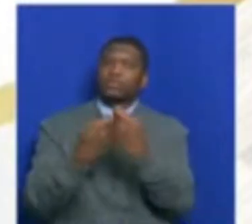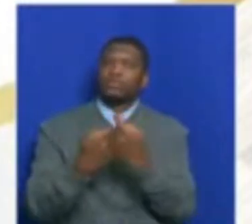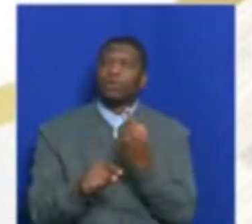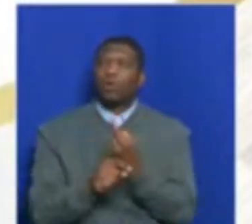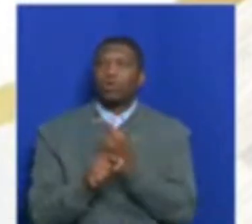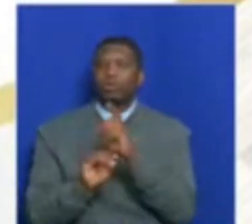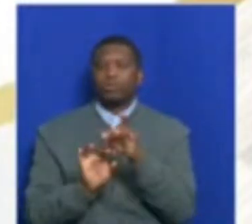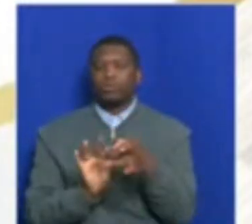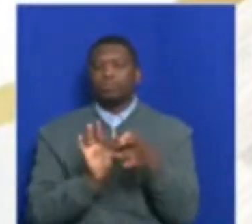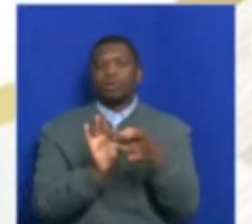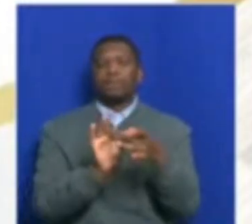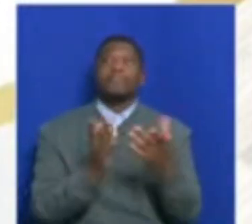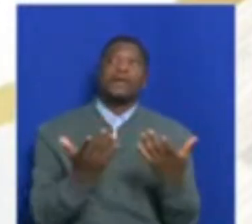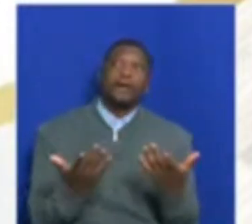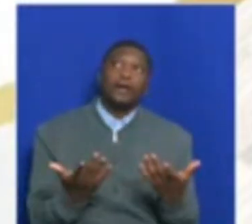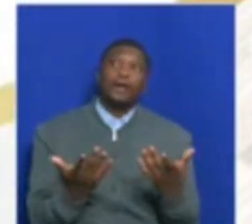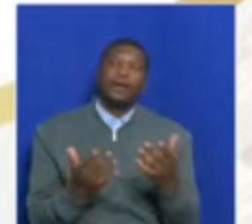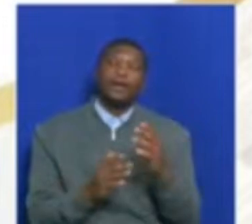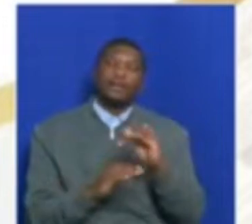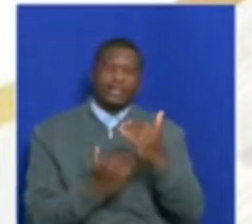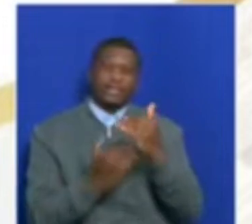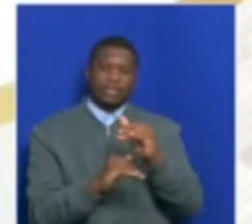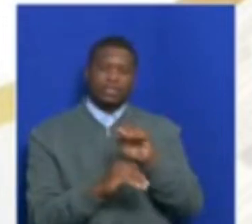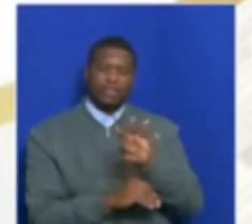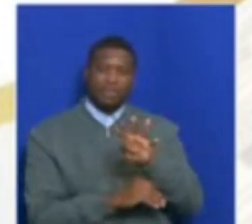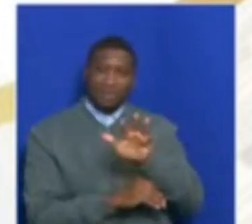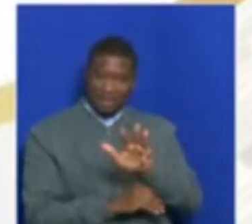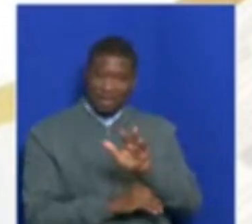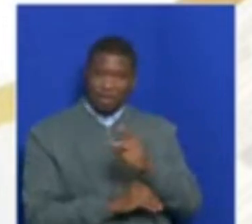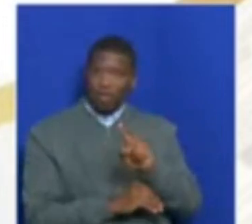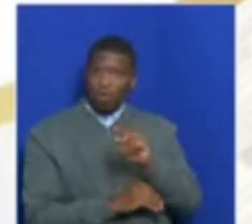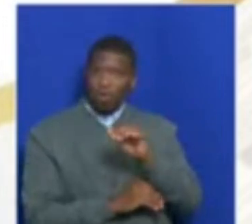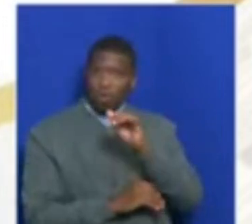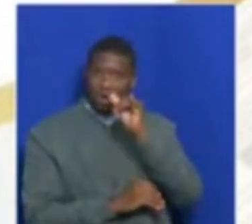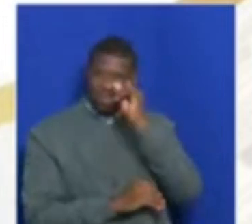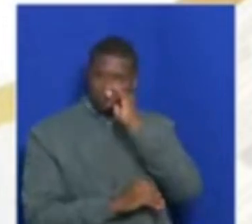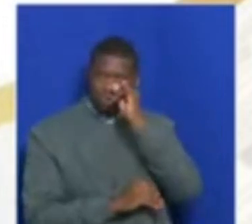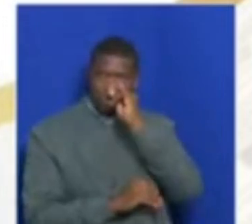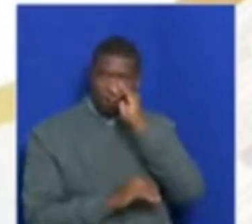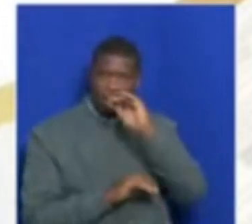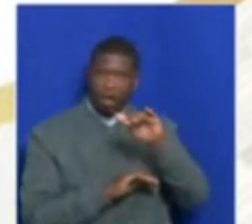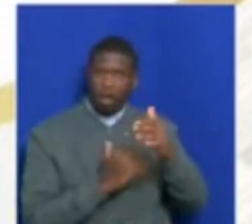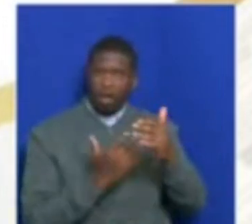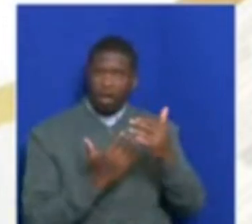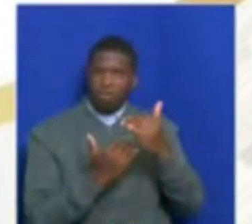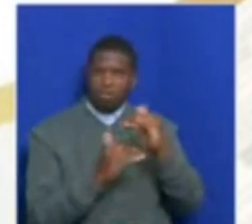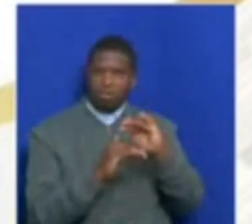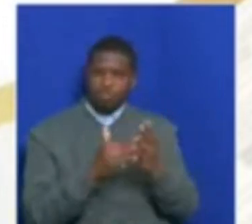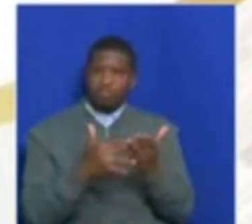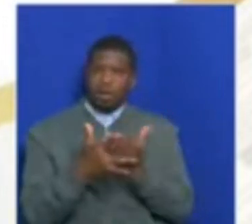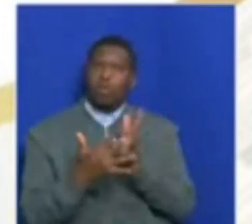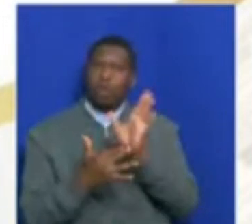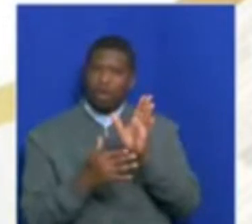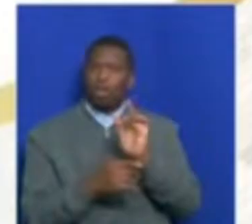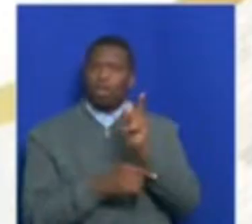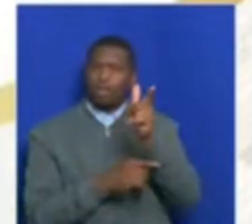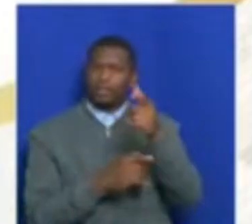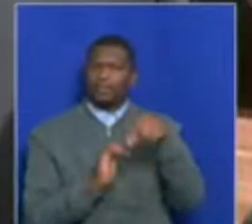Act and seems to be involved in extrajudicial killing. We will get to that in more detail later.